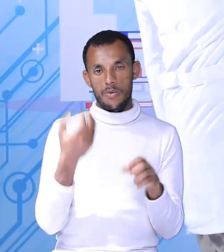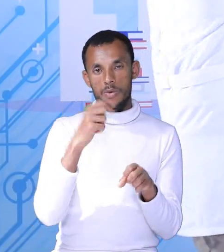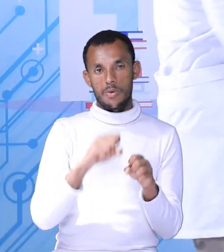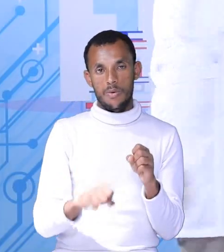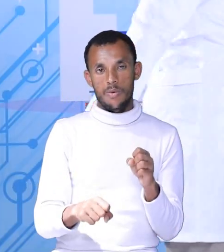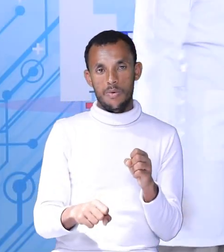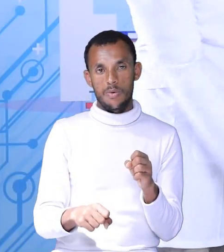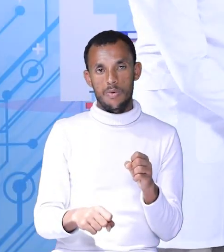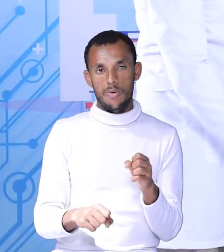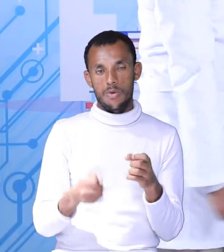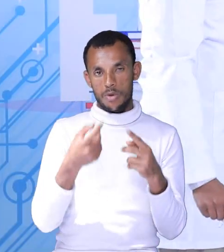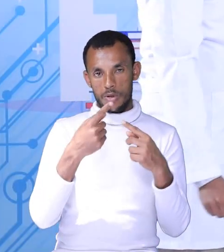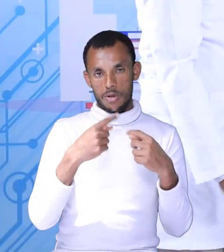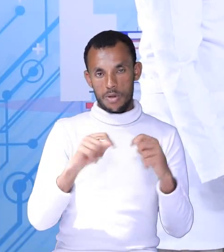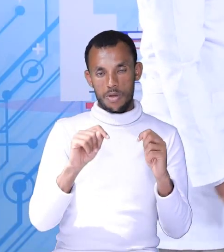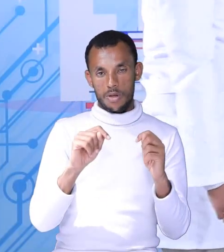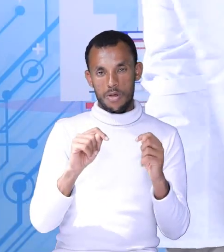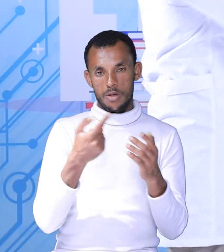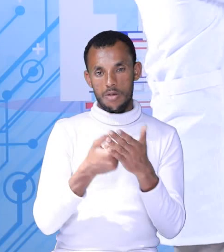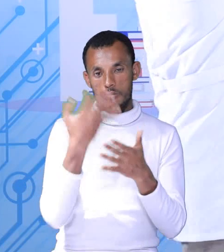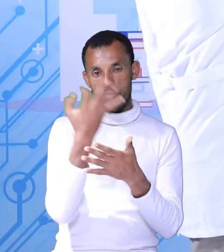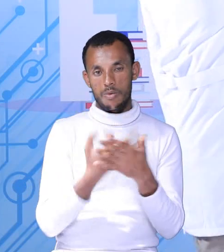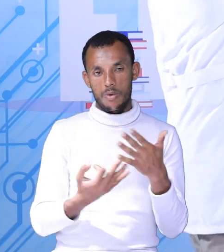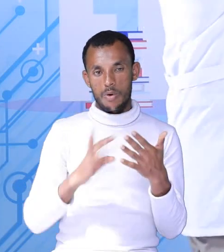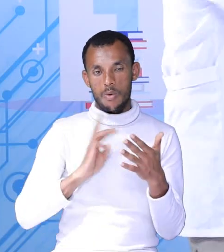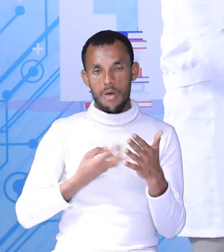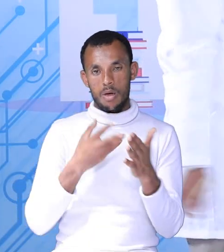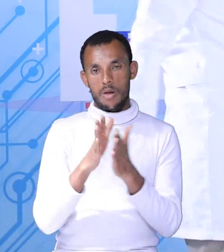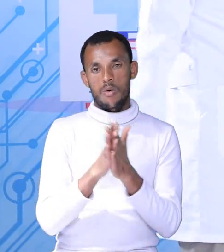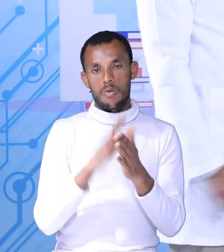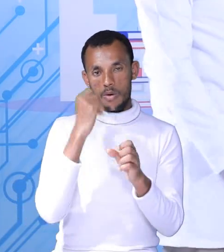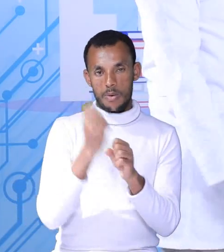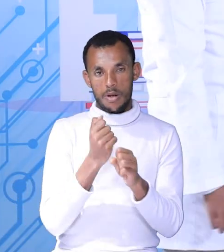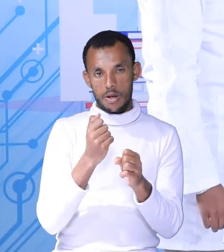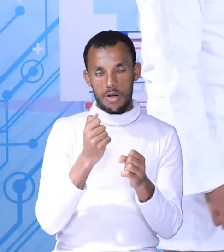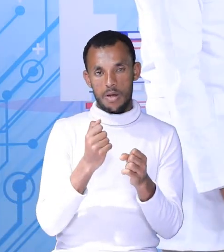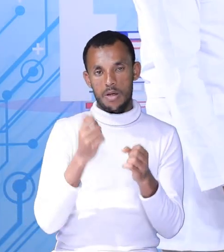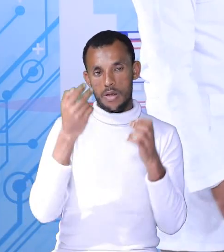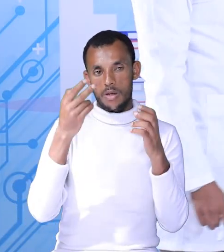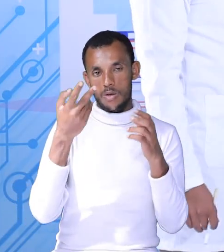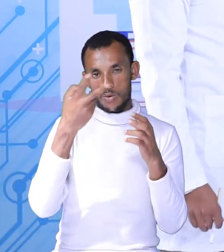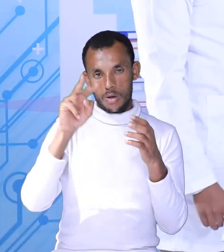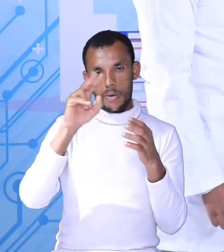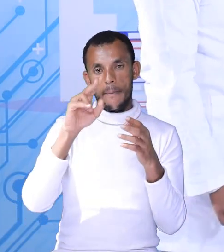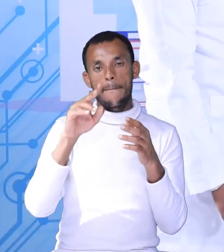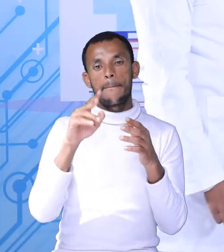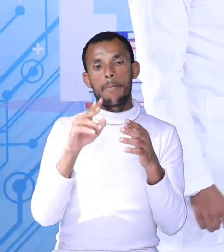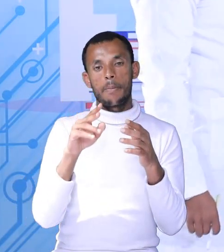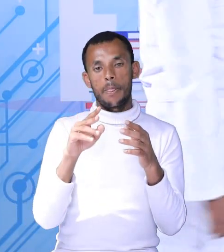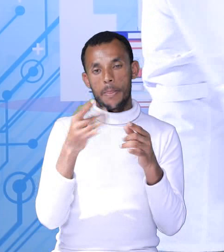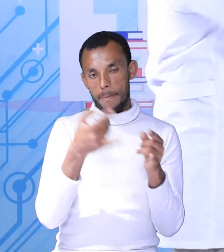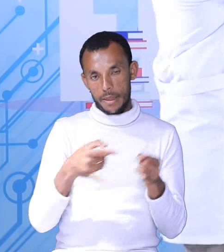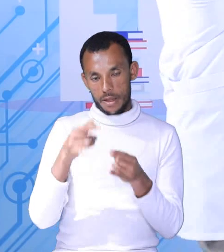So to write in that form, we need to apply a completing square method. So to apply